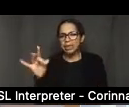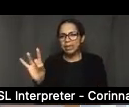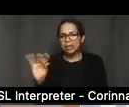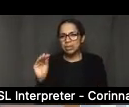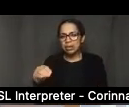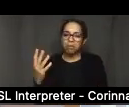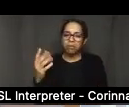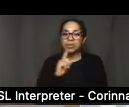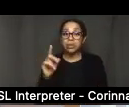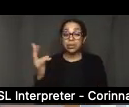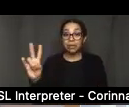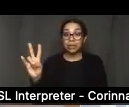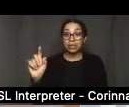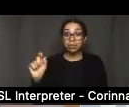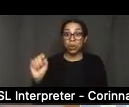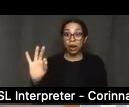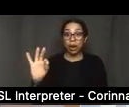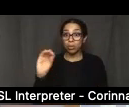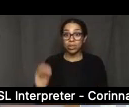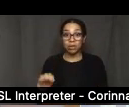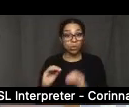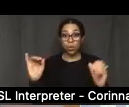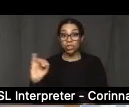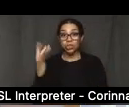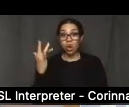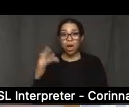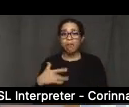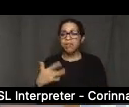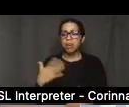17.9, who don't have coverage because they feel that they don't need it.